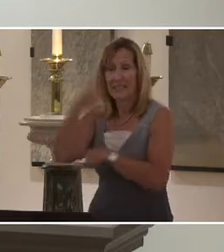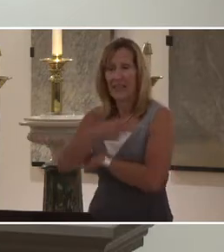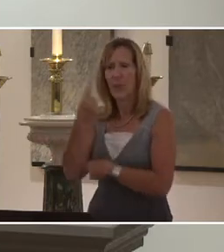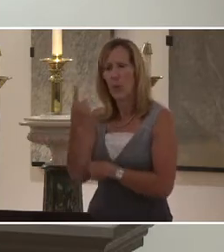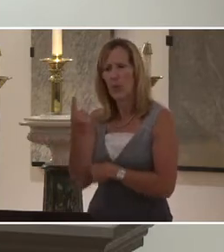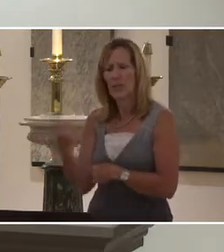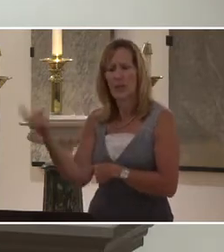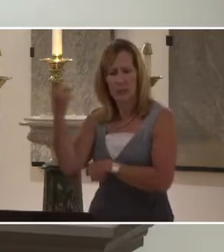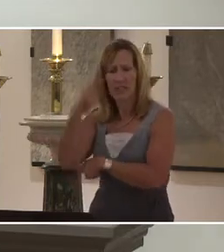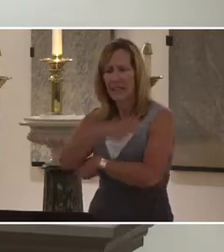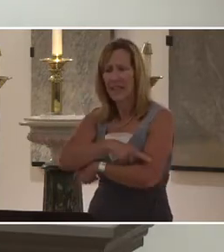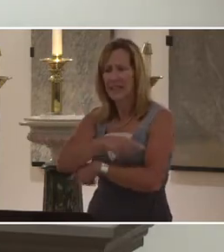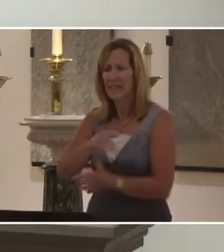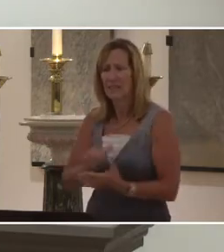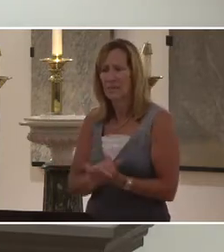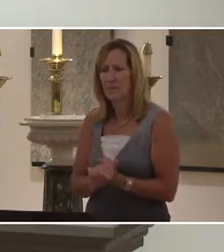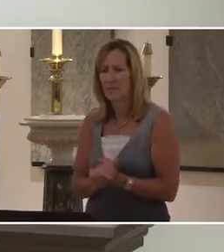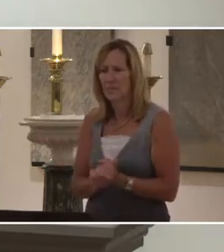of those days.